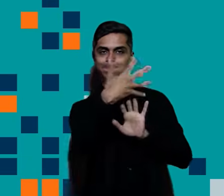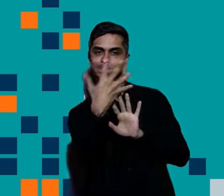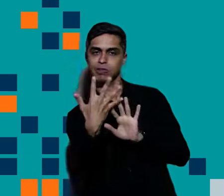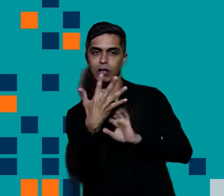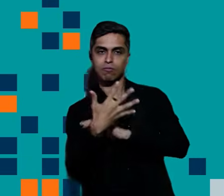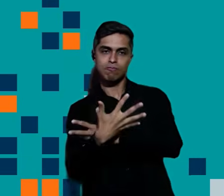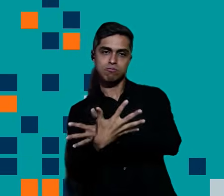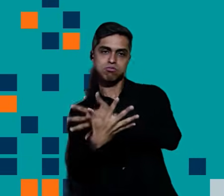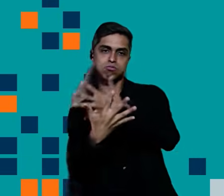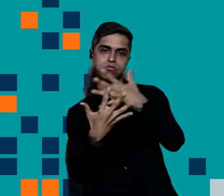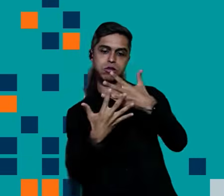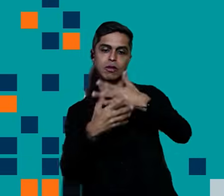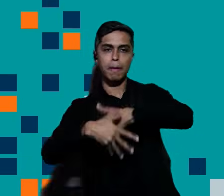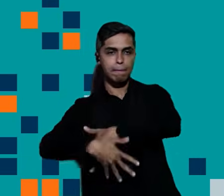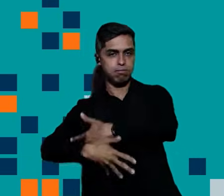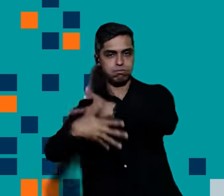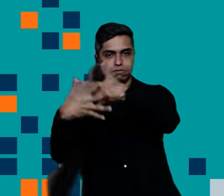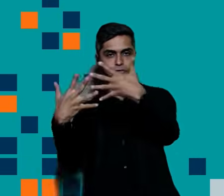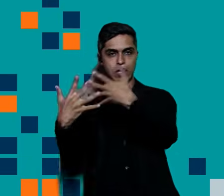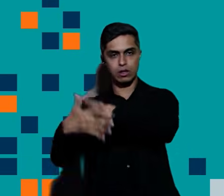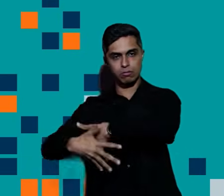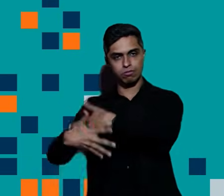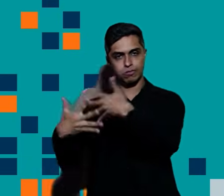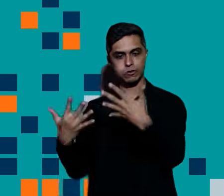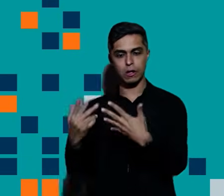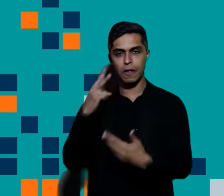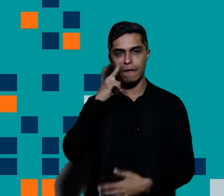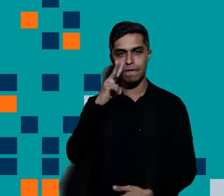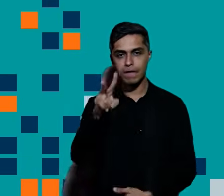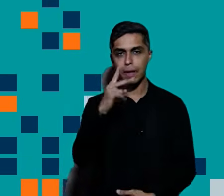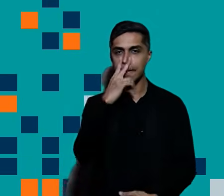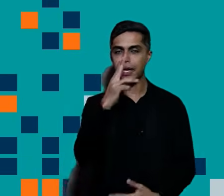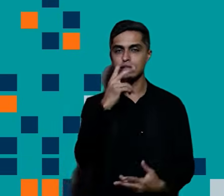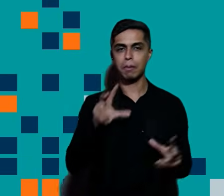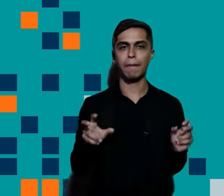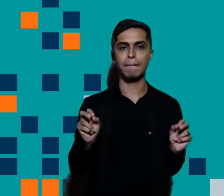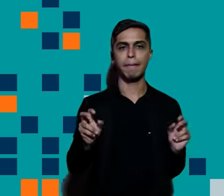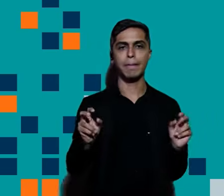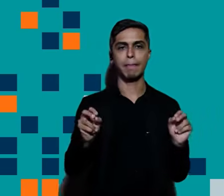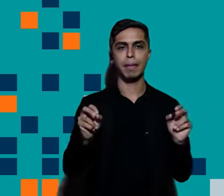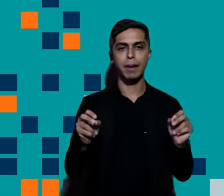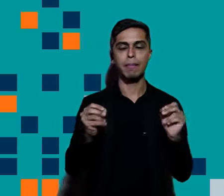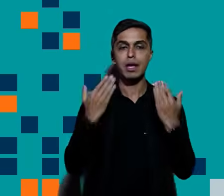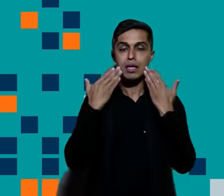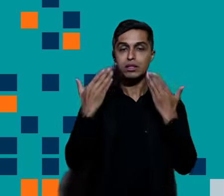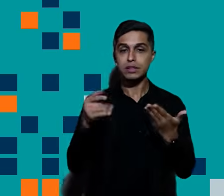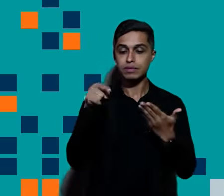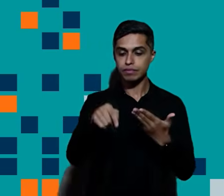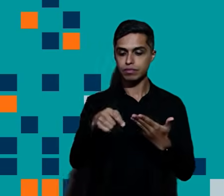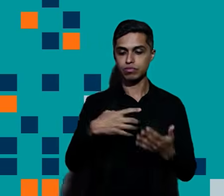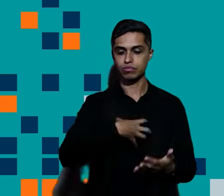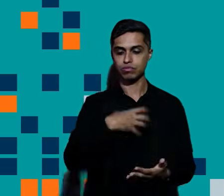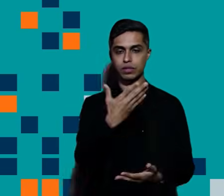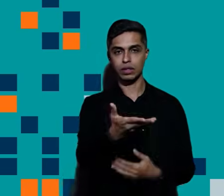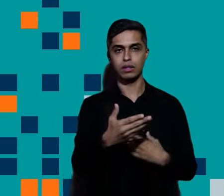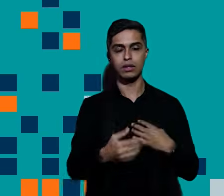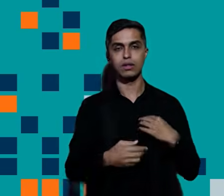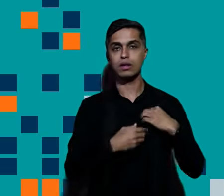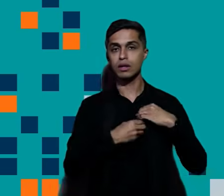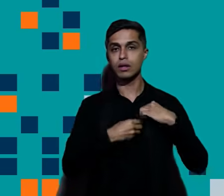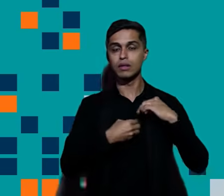shrimp where the structure is put on the outside. The same thing has happened here. The structure has been designed with